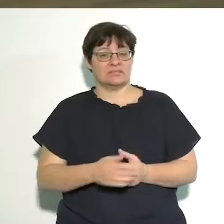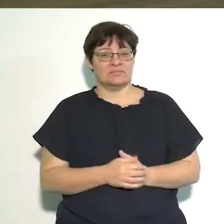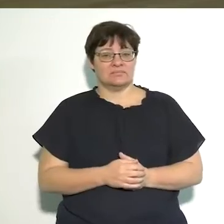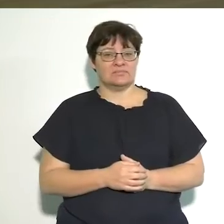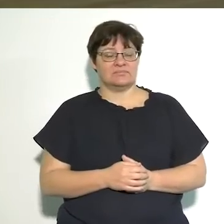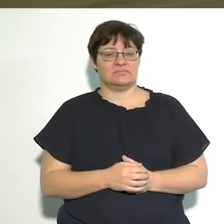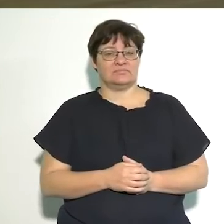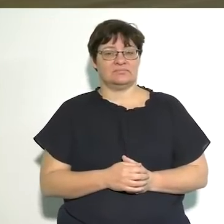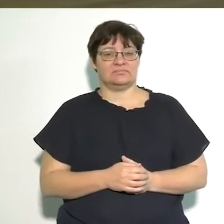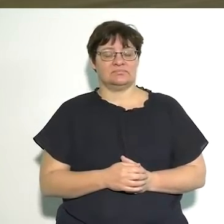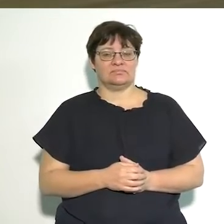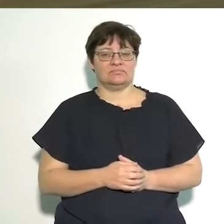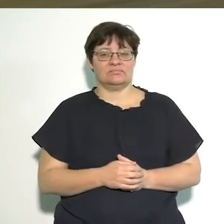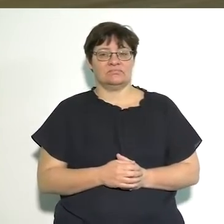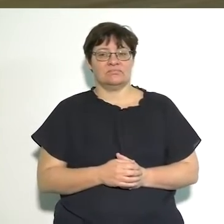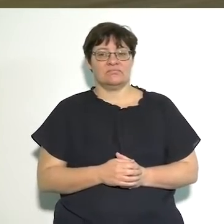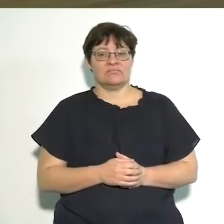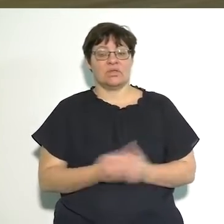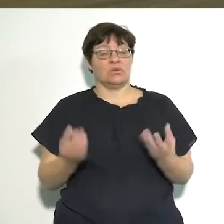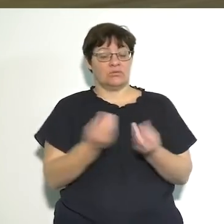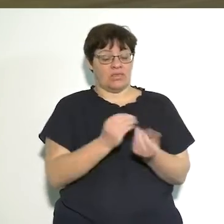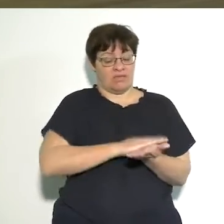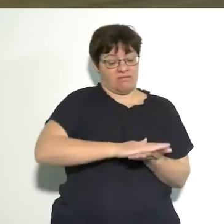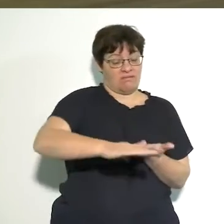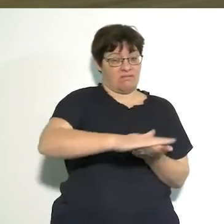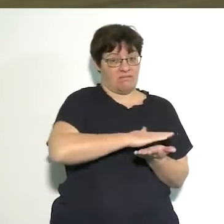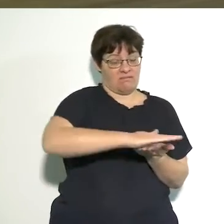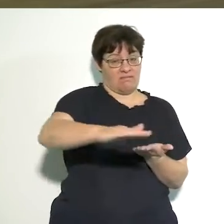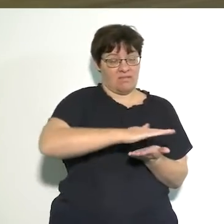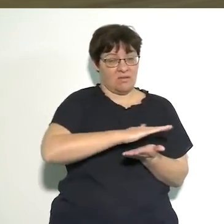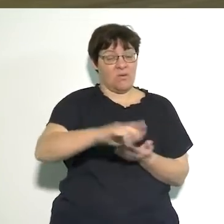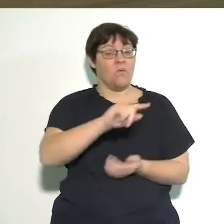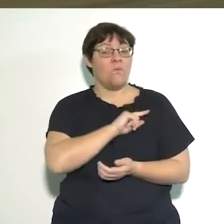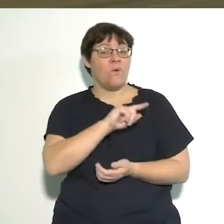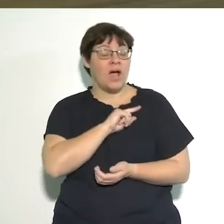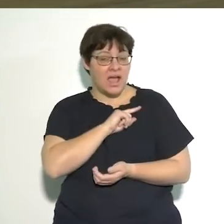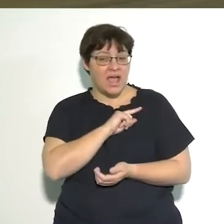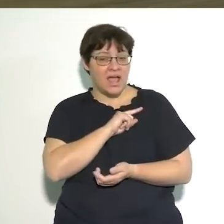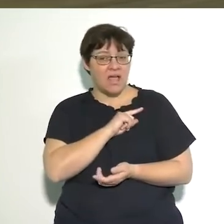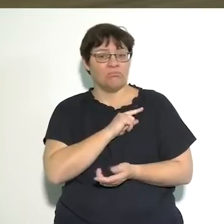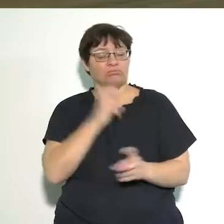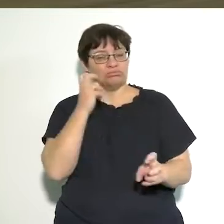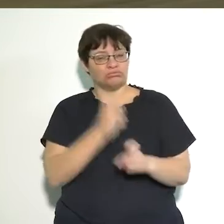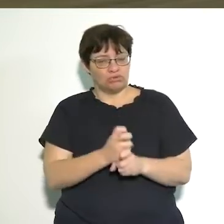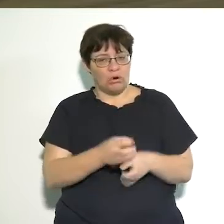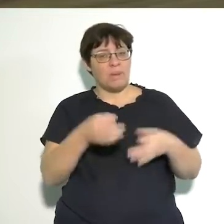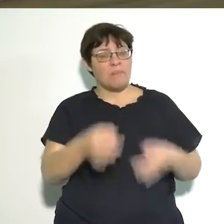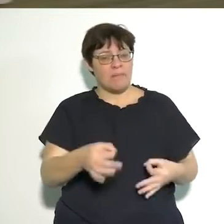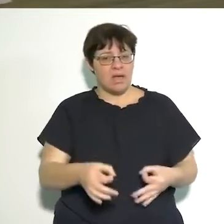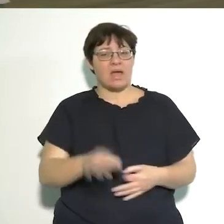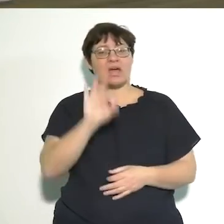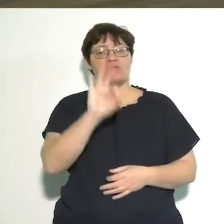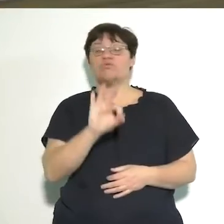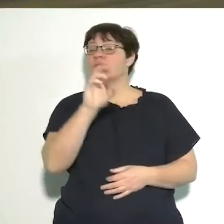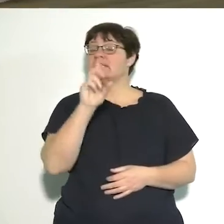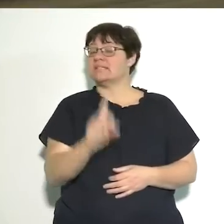side. Then I put these two pieces of paper together, because if you use reinforced paper,